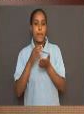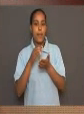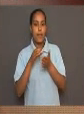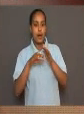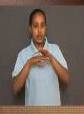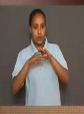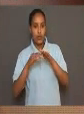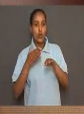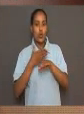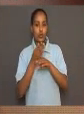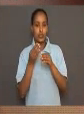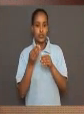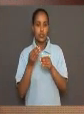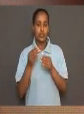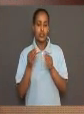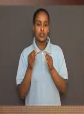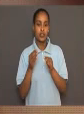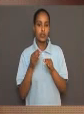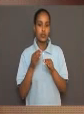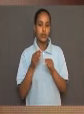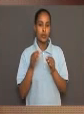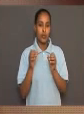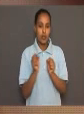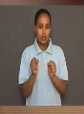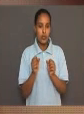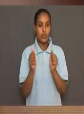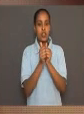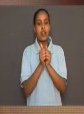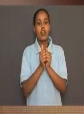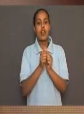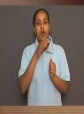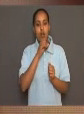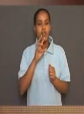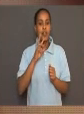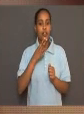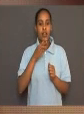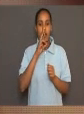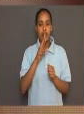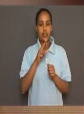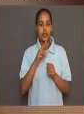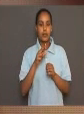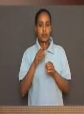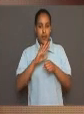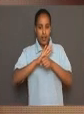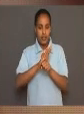Wood shavings that are moistened with old vinegar are packed into the bottom of the vat.